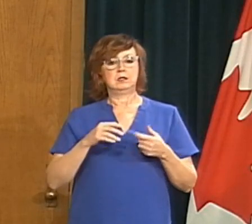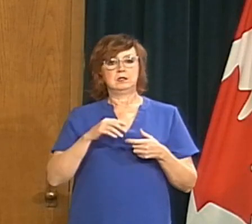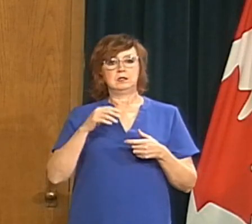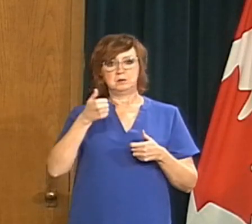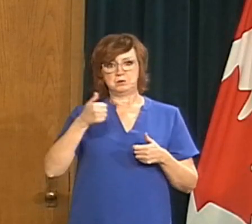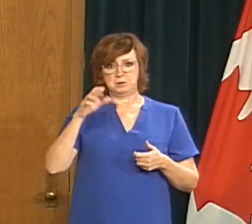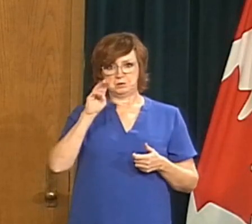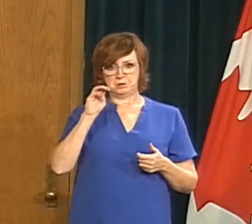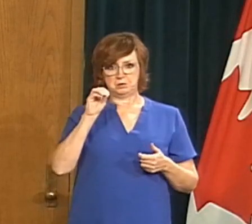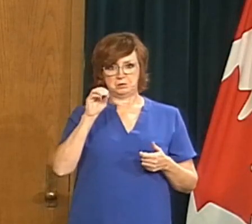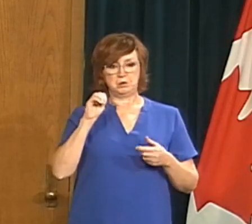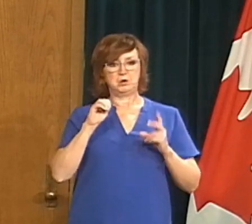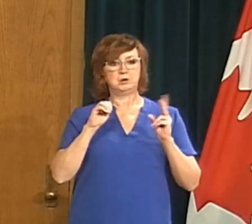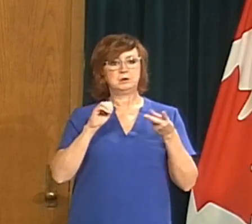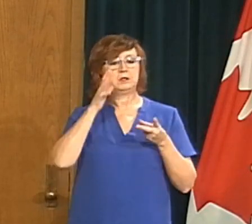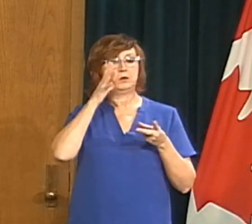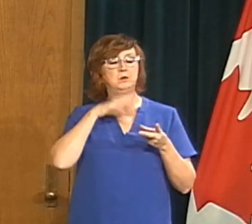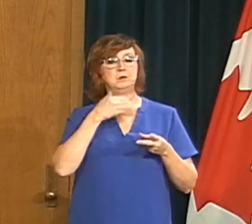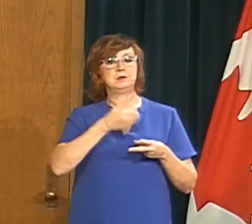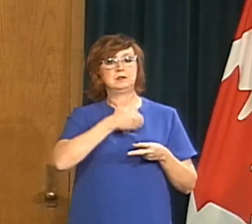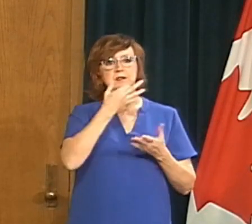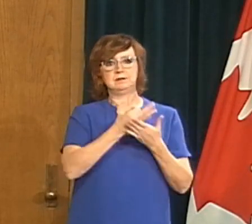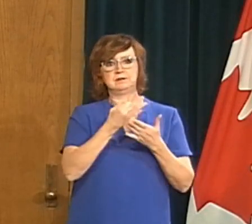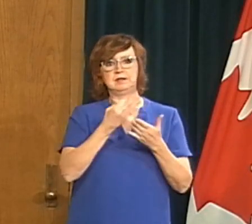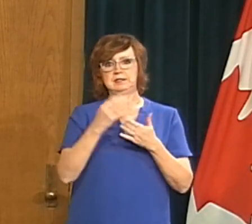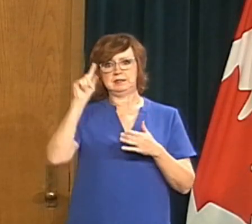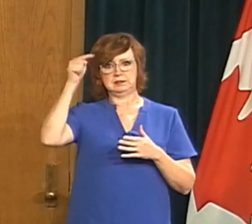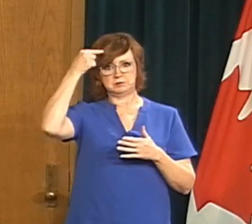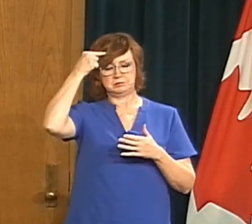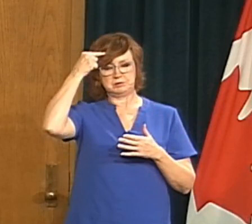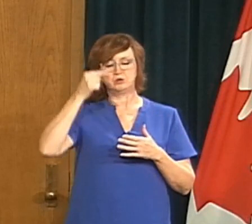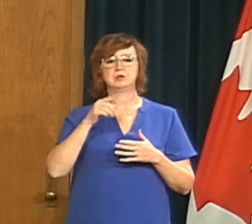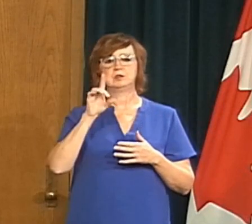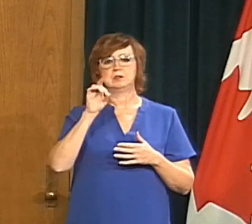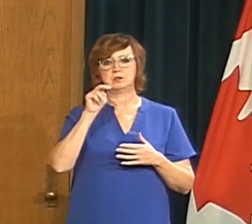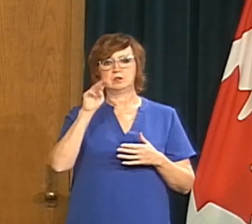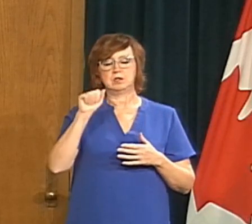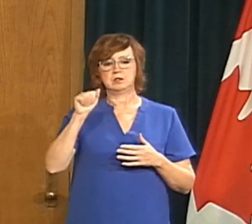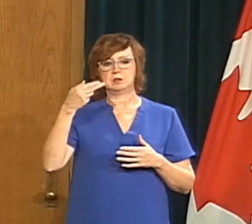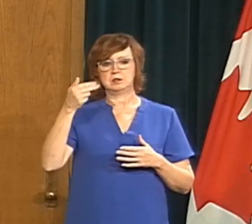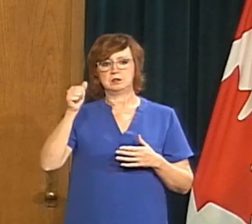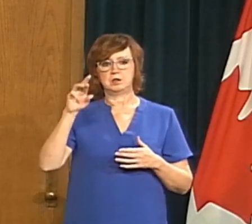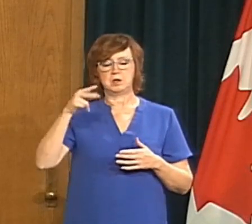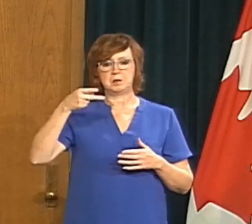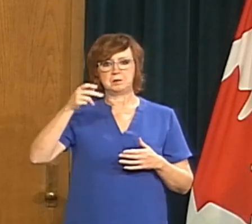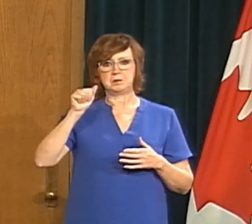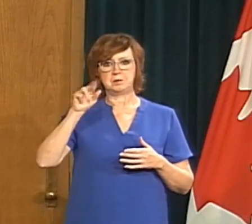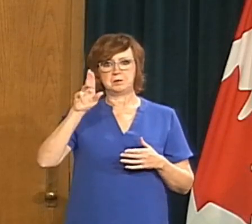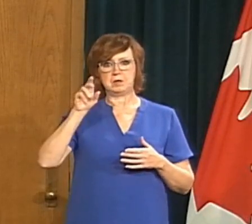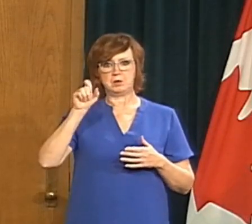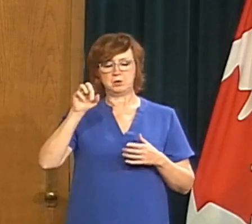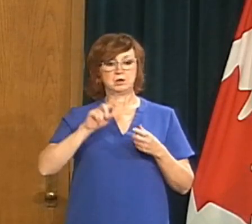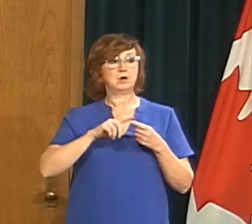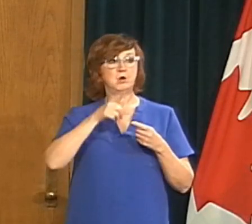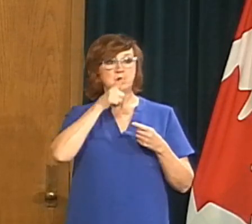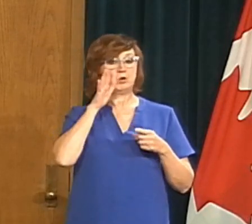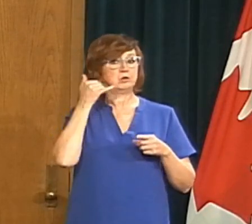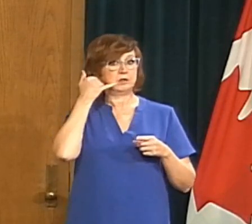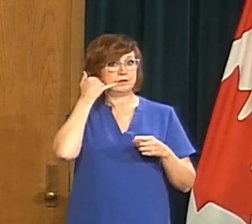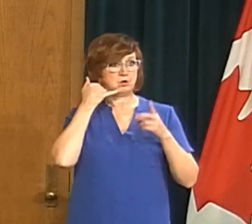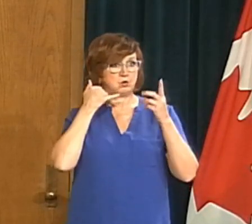Moe and Finance Minister Donna Harpauer. Joining us on the line is Chief Medical Health